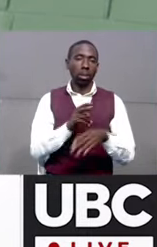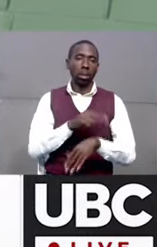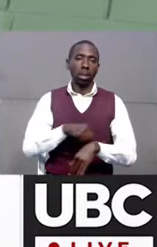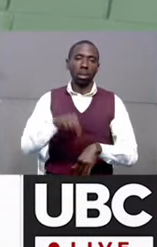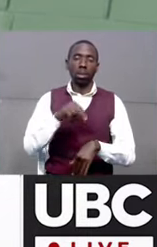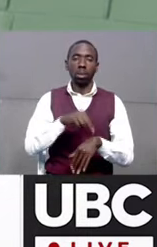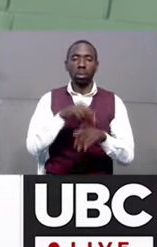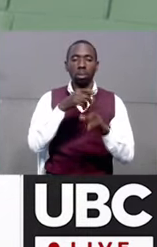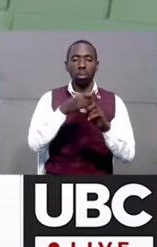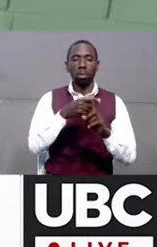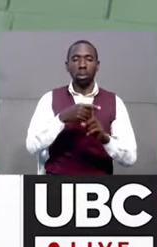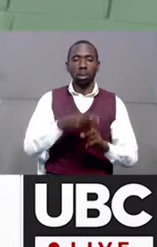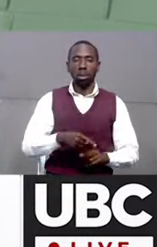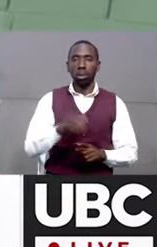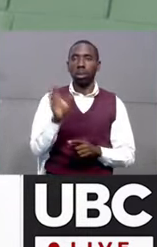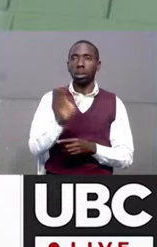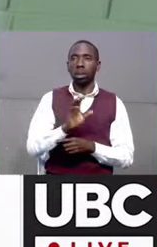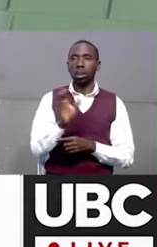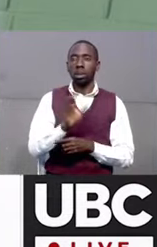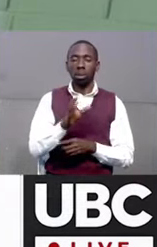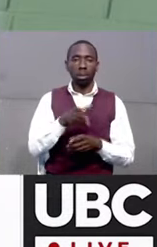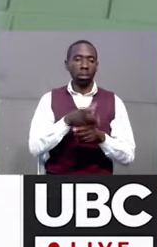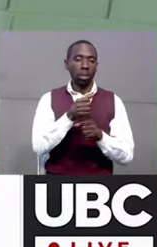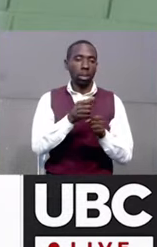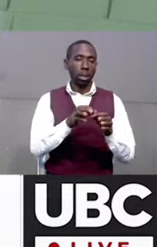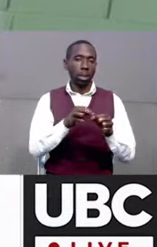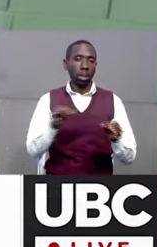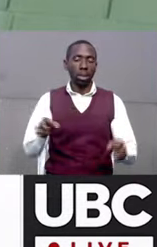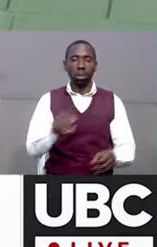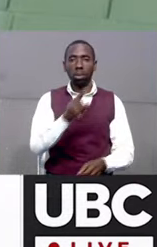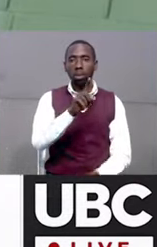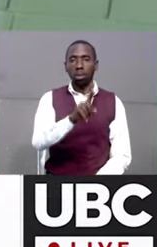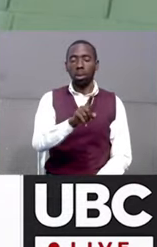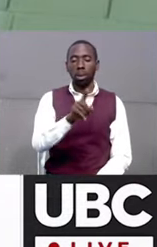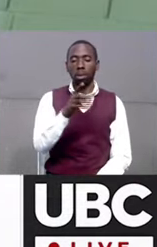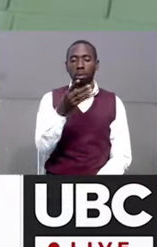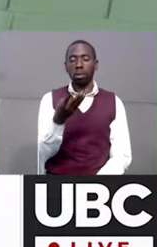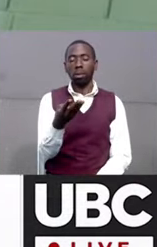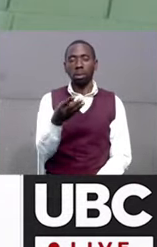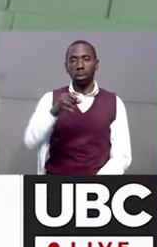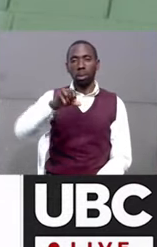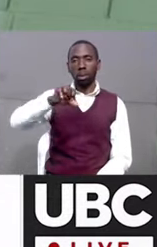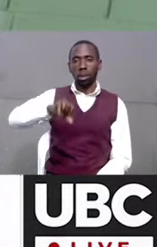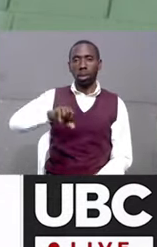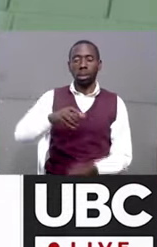Population Council, vote 149 for the financial year